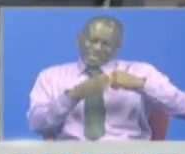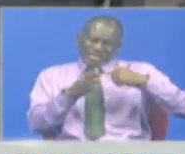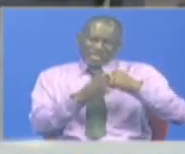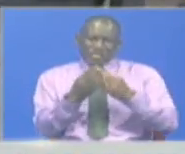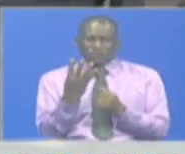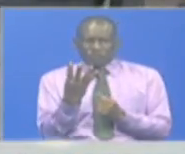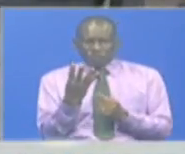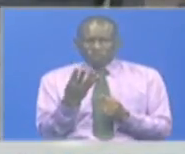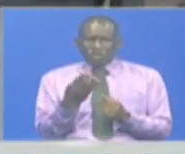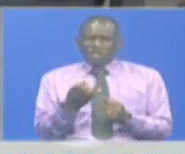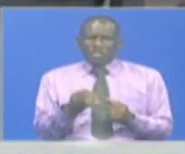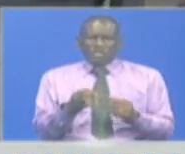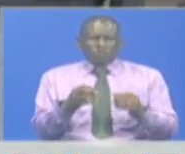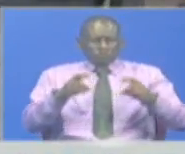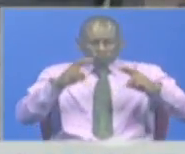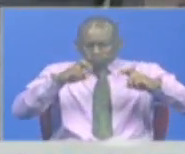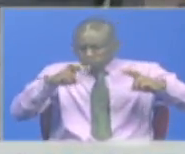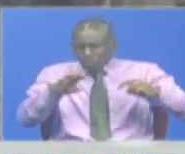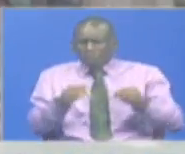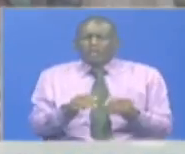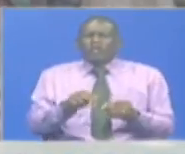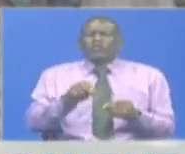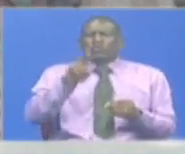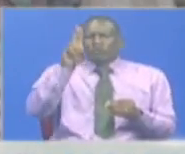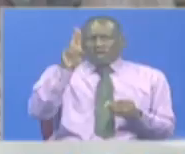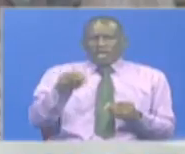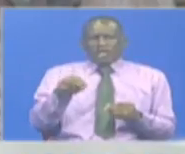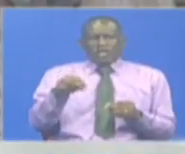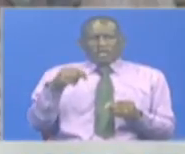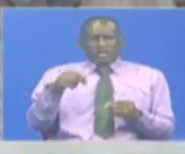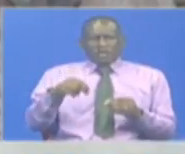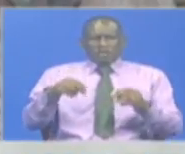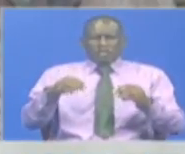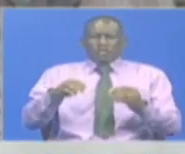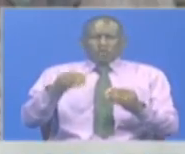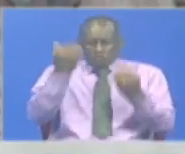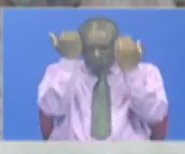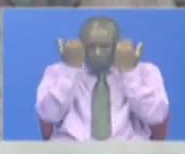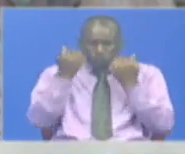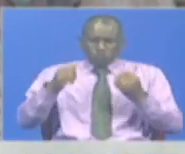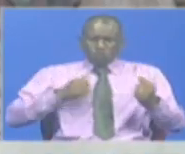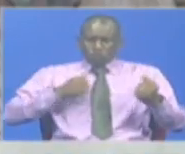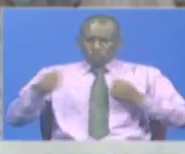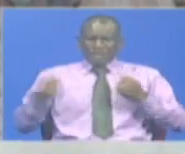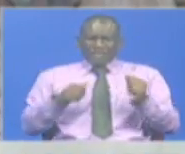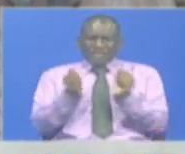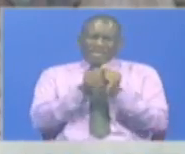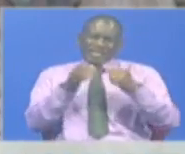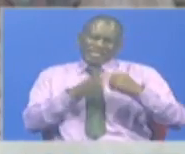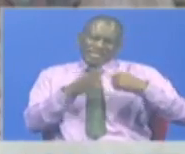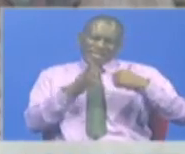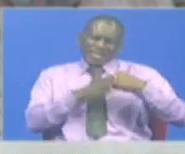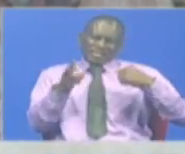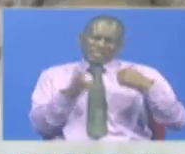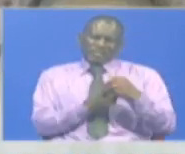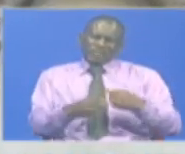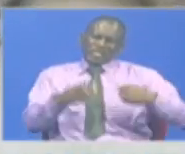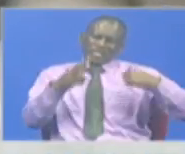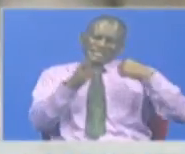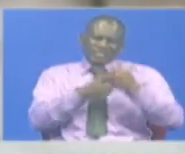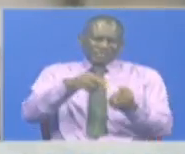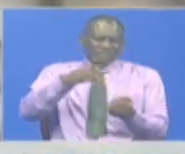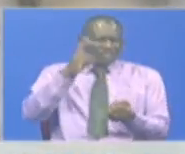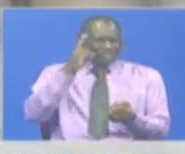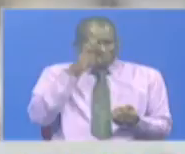United Nations International Criminal Tribunal for Rwanda in 1997 on seven counts of genocide,